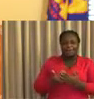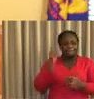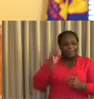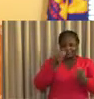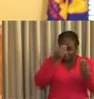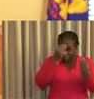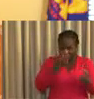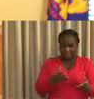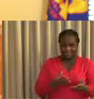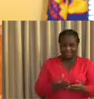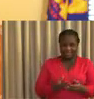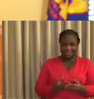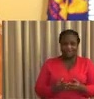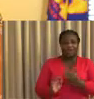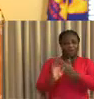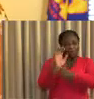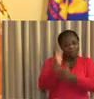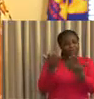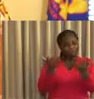go to the